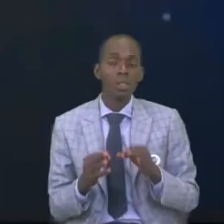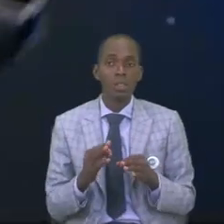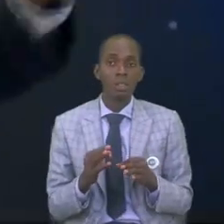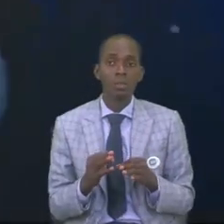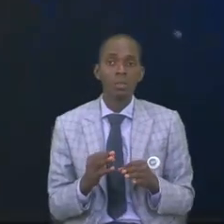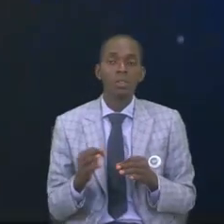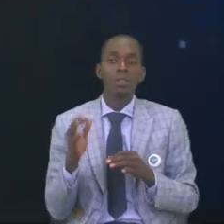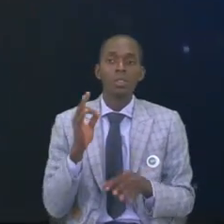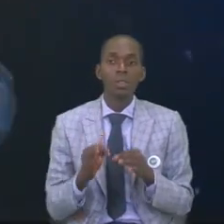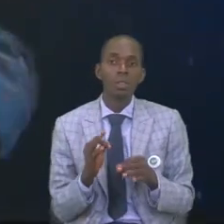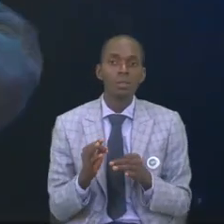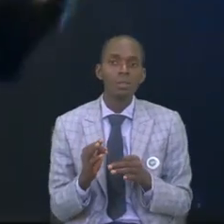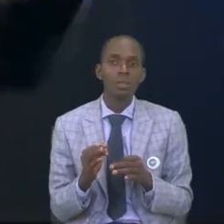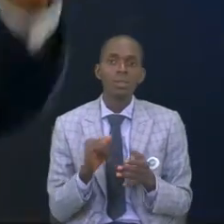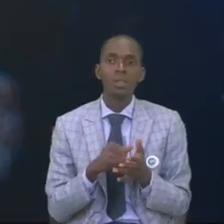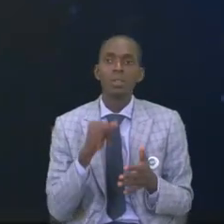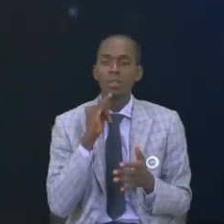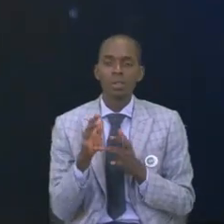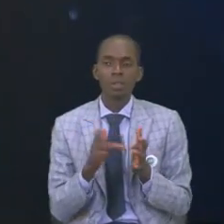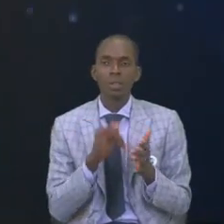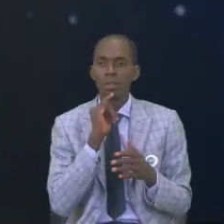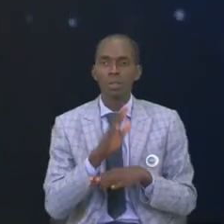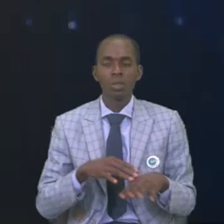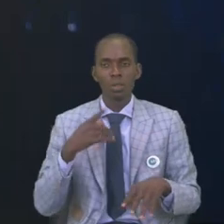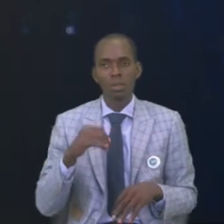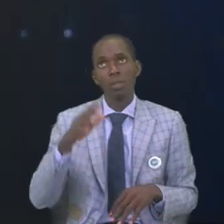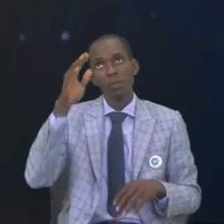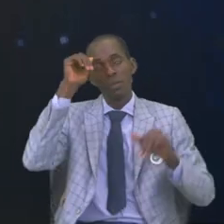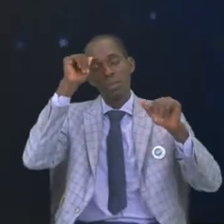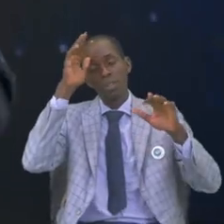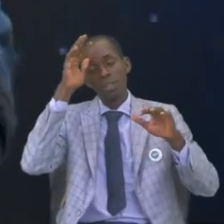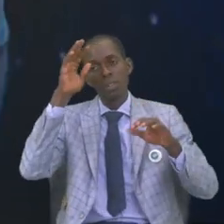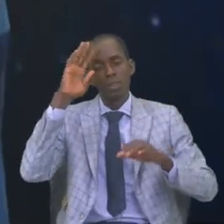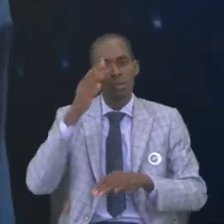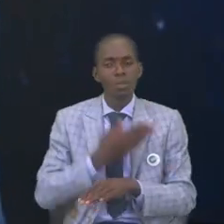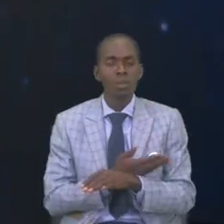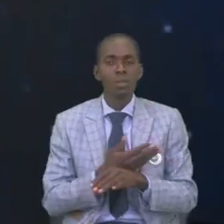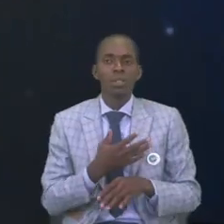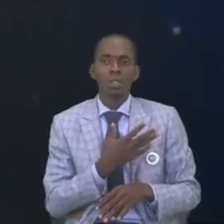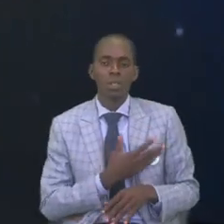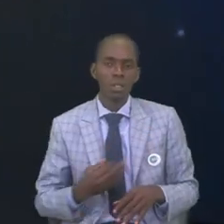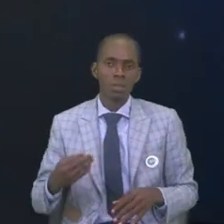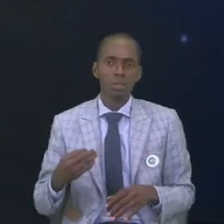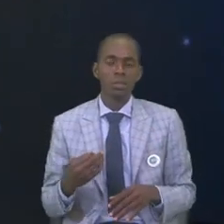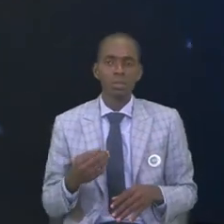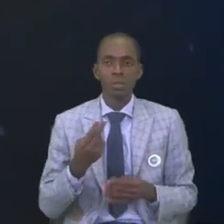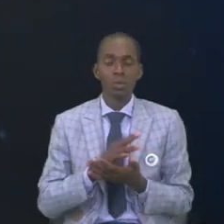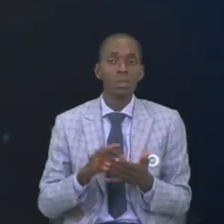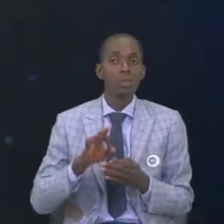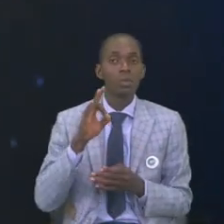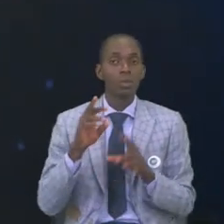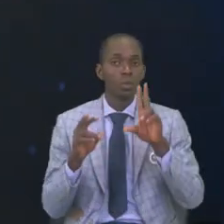It's Jesus that is called the Son. It's Jesus that is called the Holy Ghost. No. When Jesus went to the